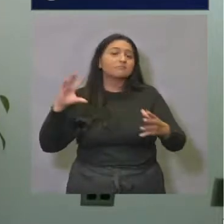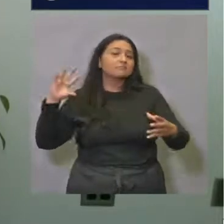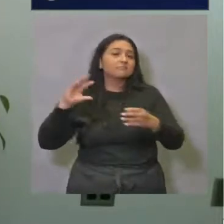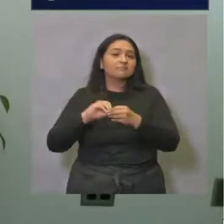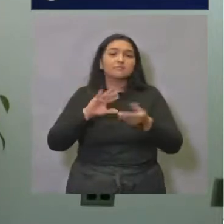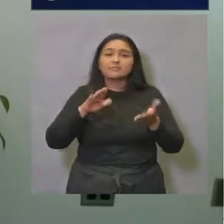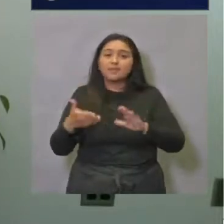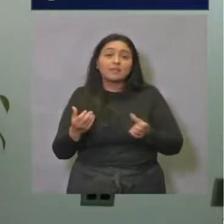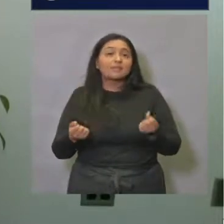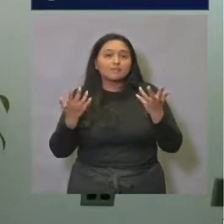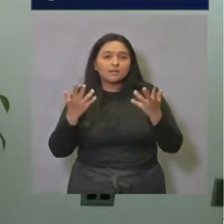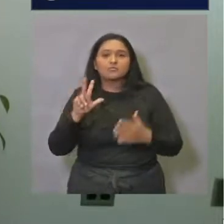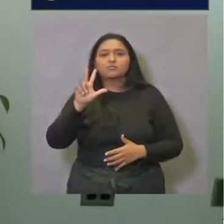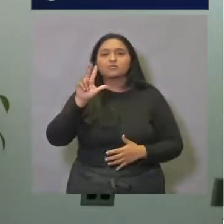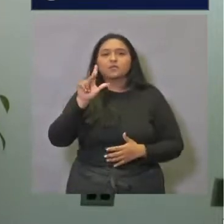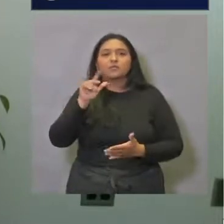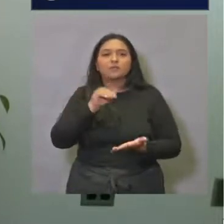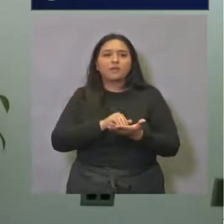deaths to